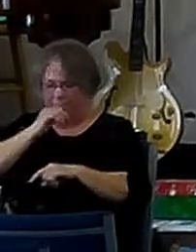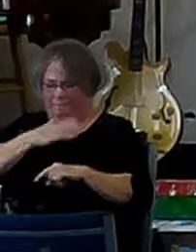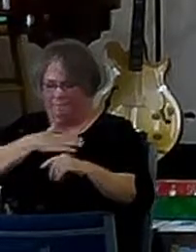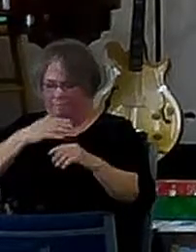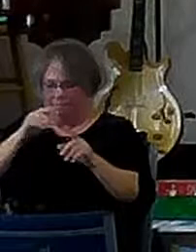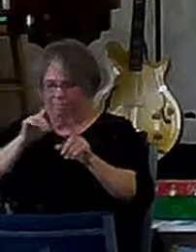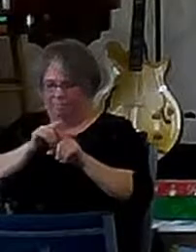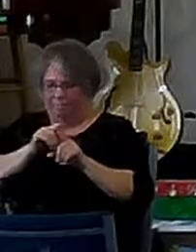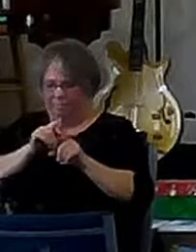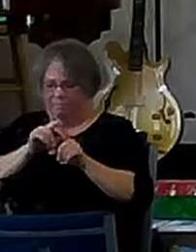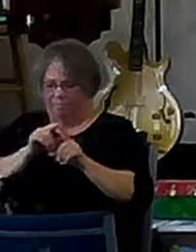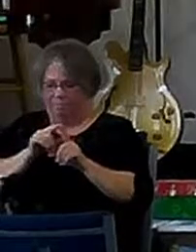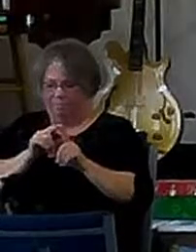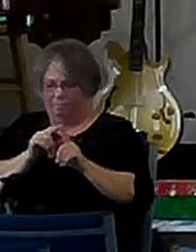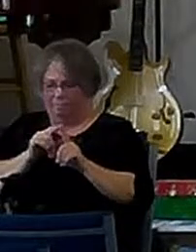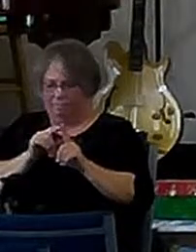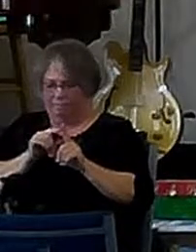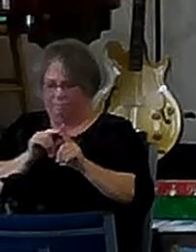words.